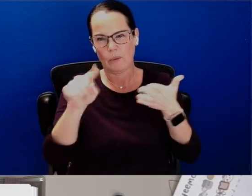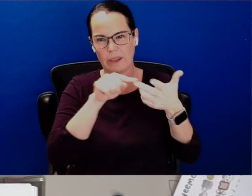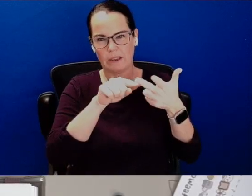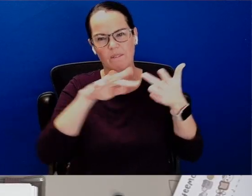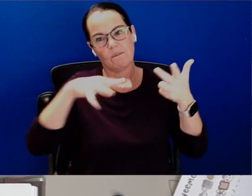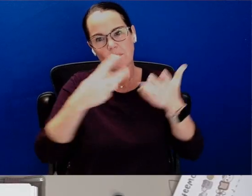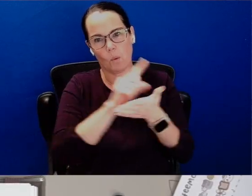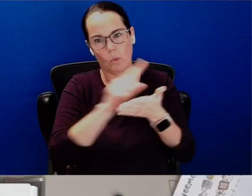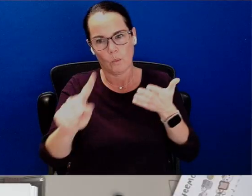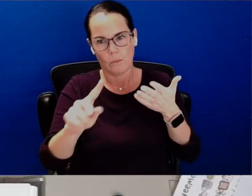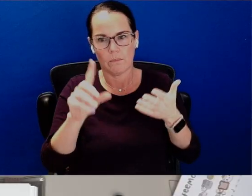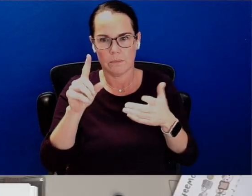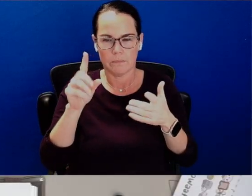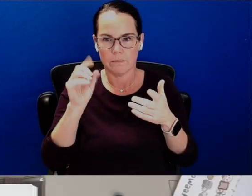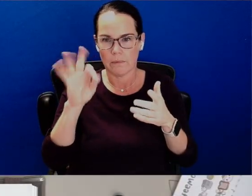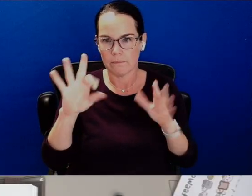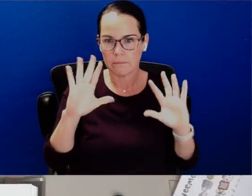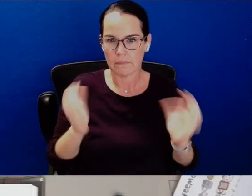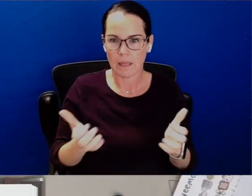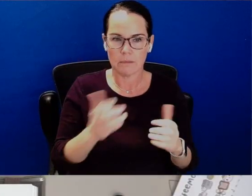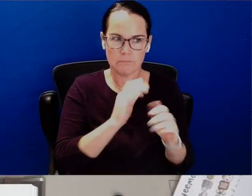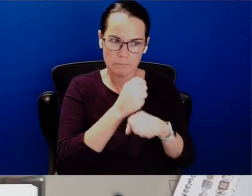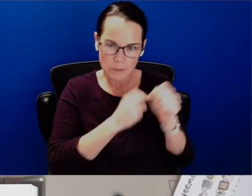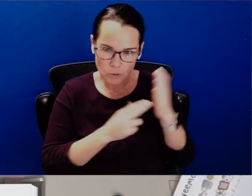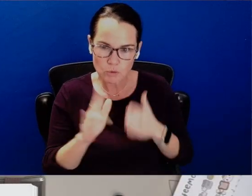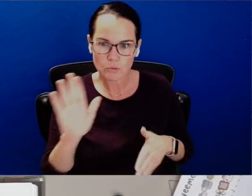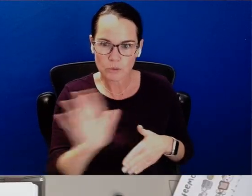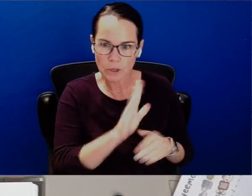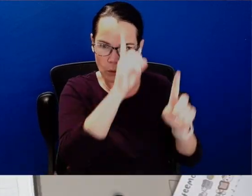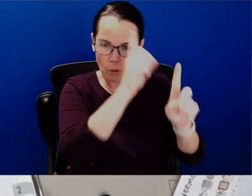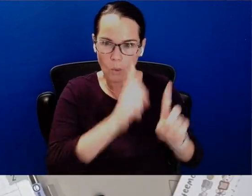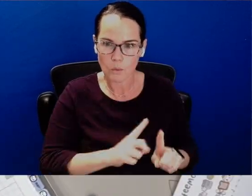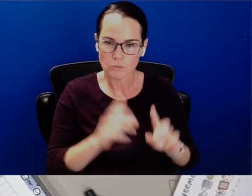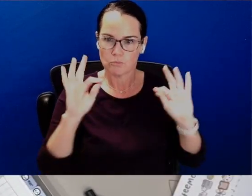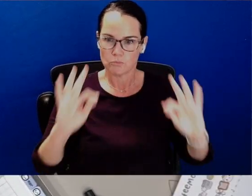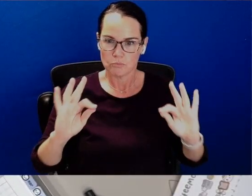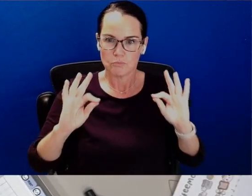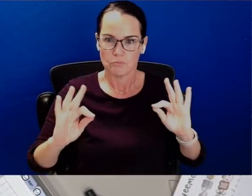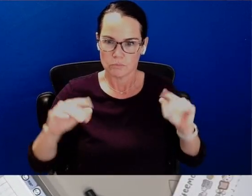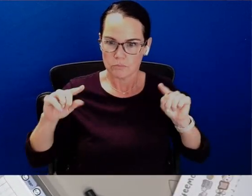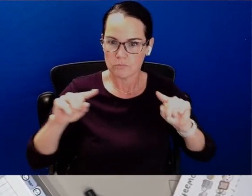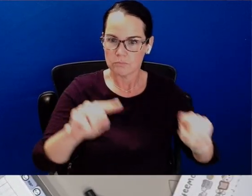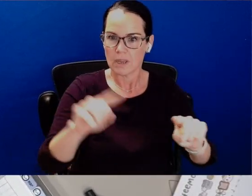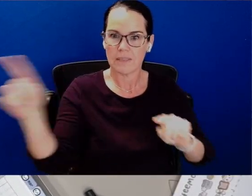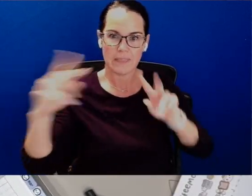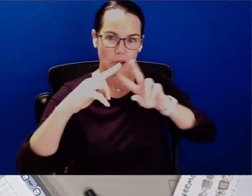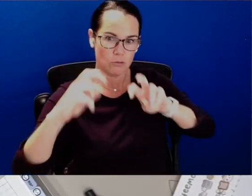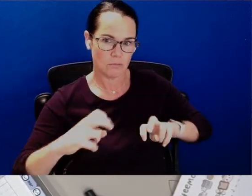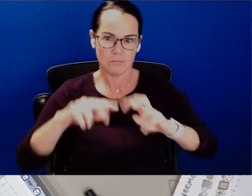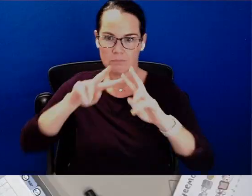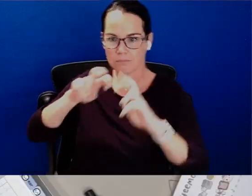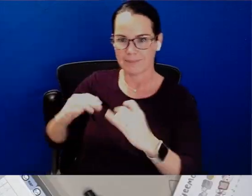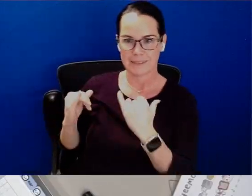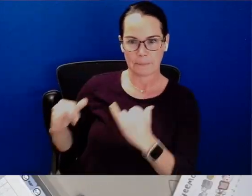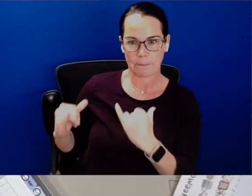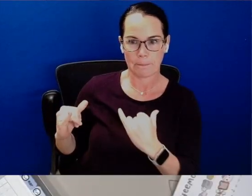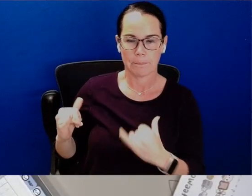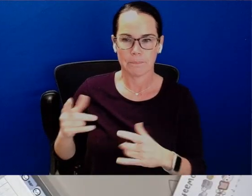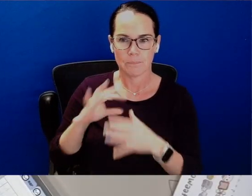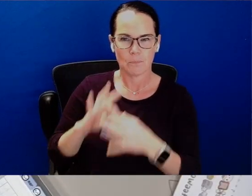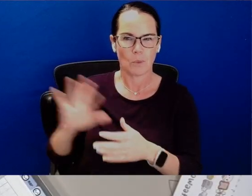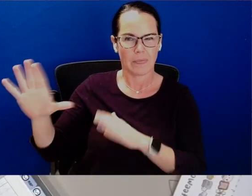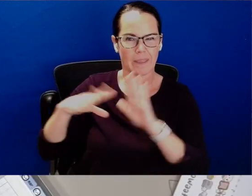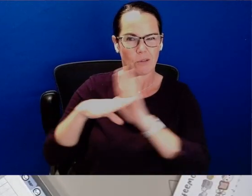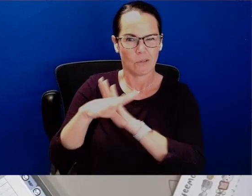fourth-ish week of class to make sure that our goals are aligned, that they're assessing and seeing the things that I'm seeing in their